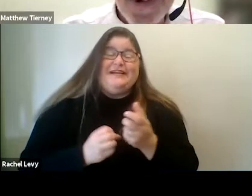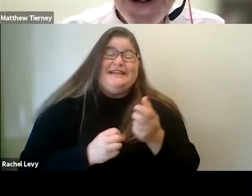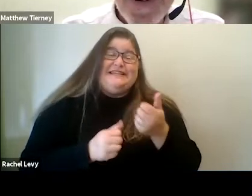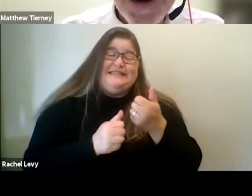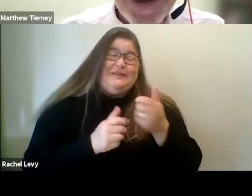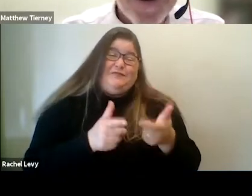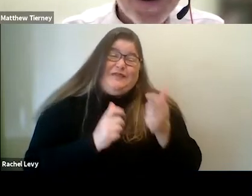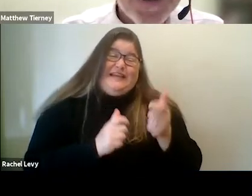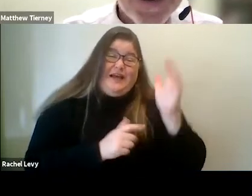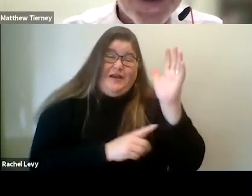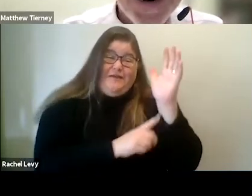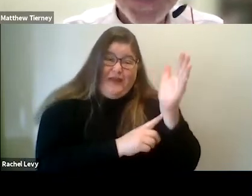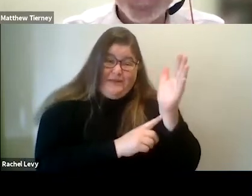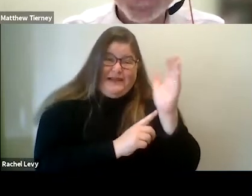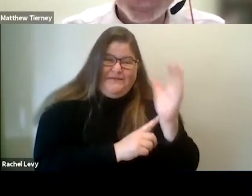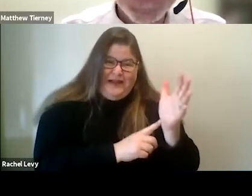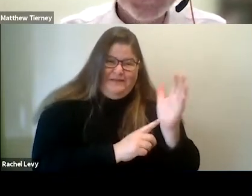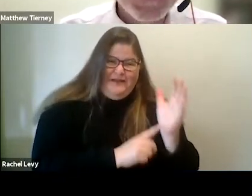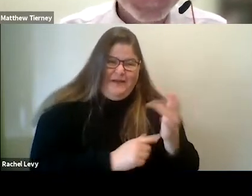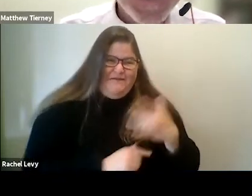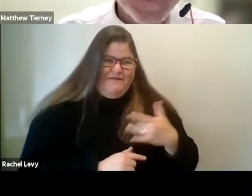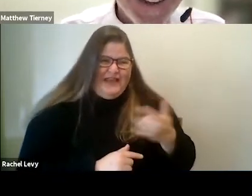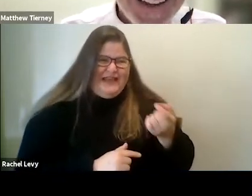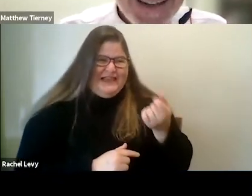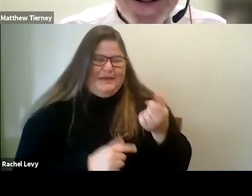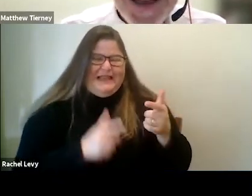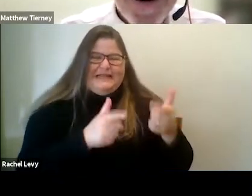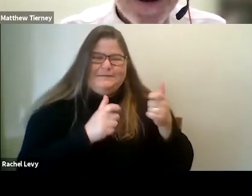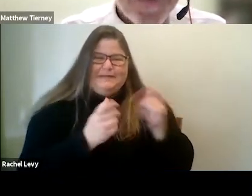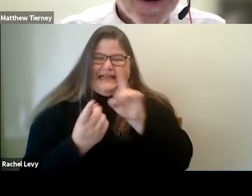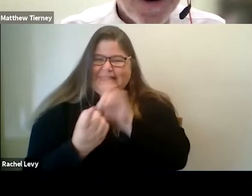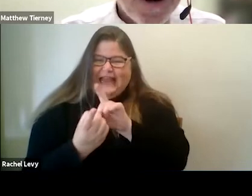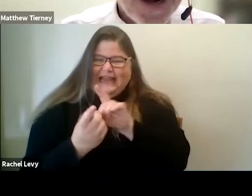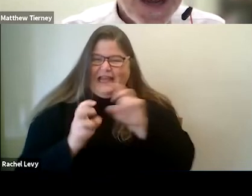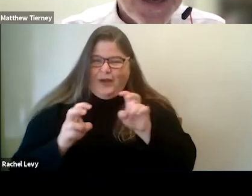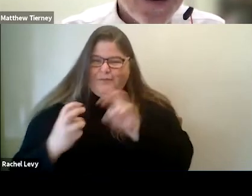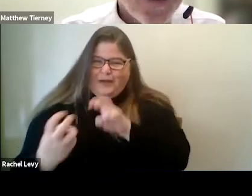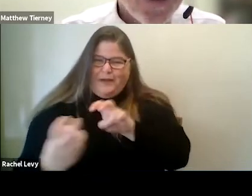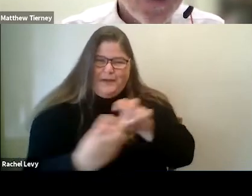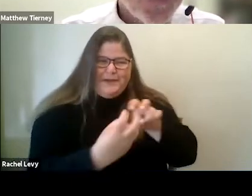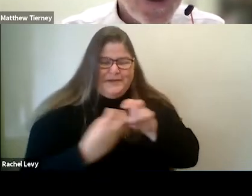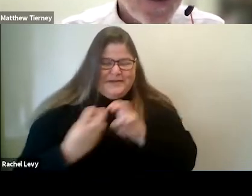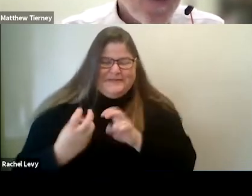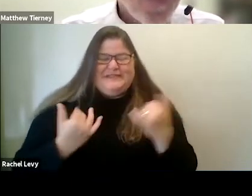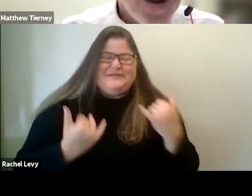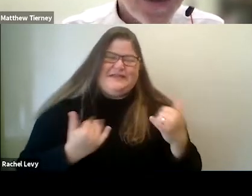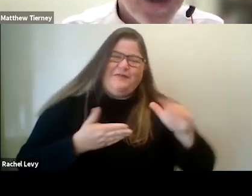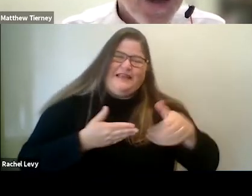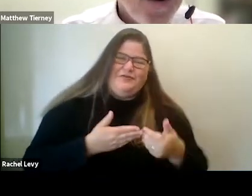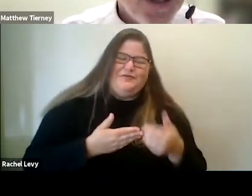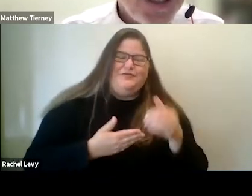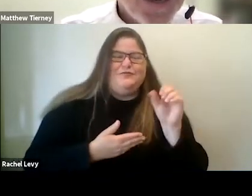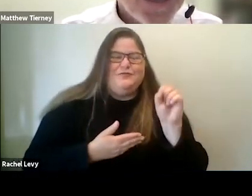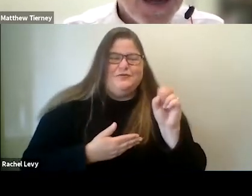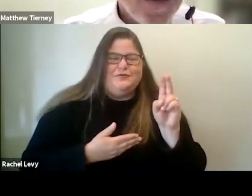Dr. Rory pointed out in our introduction today, it's going to feel a little like speed dating. So without further ado, I'd like to introduce Sue-Ann O'Brien,